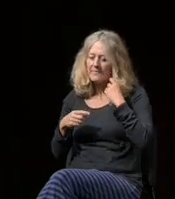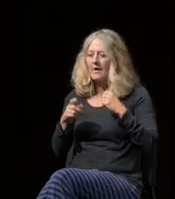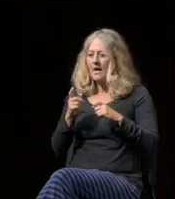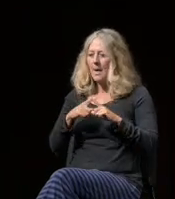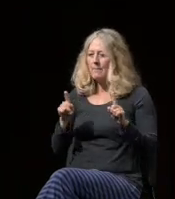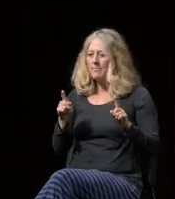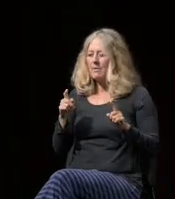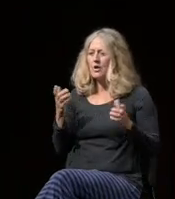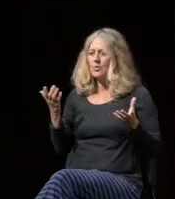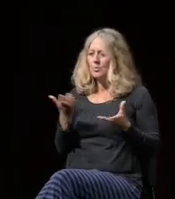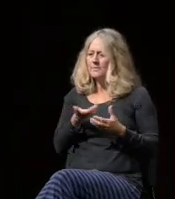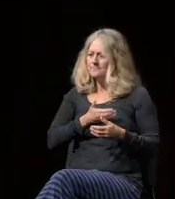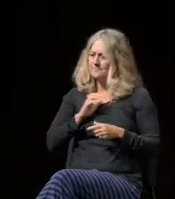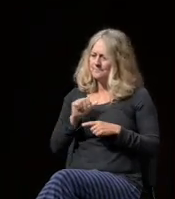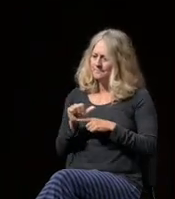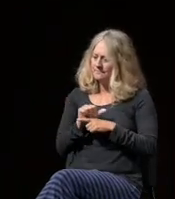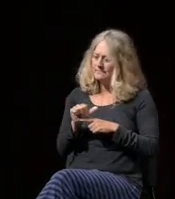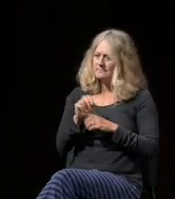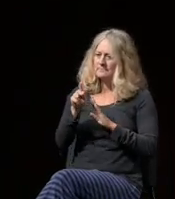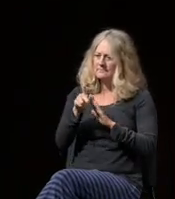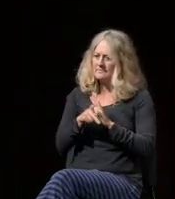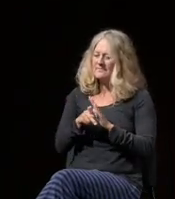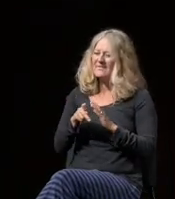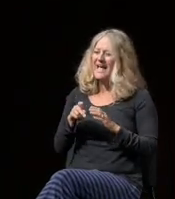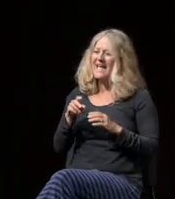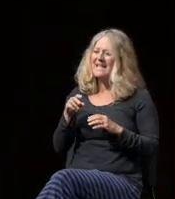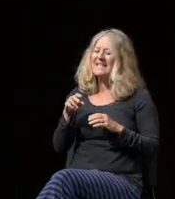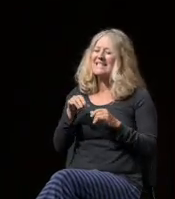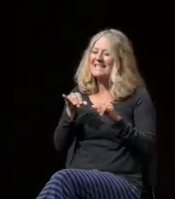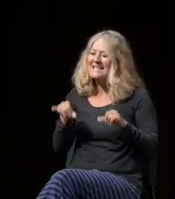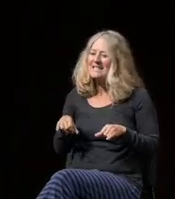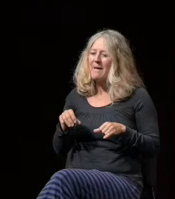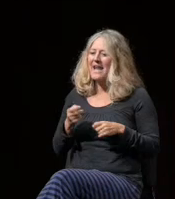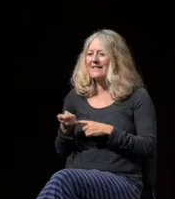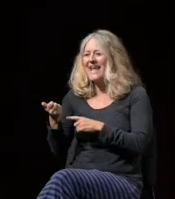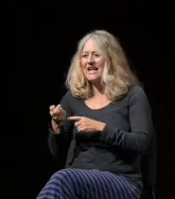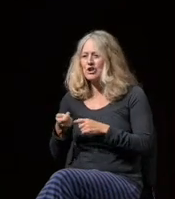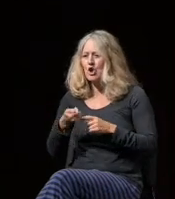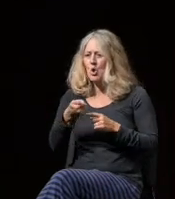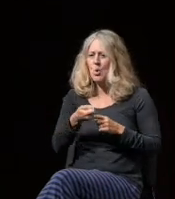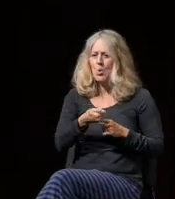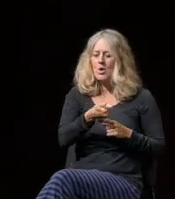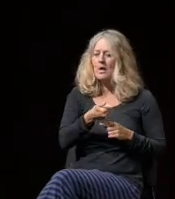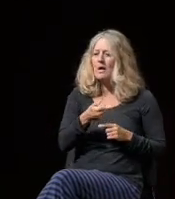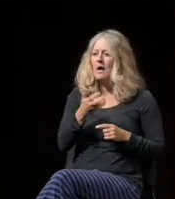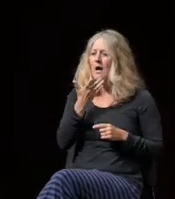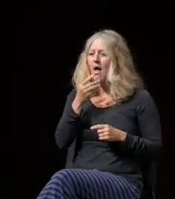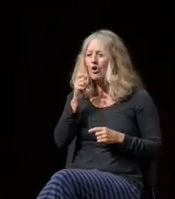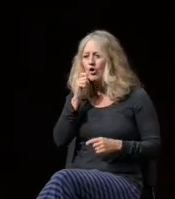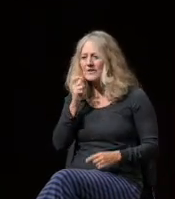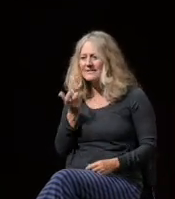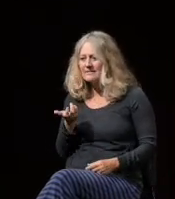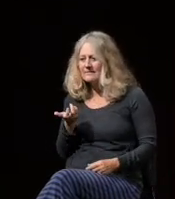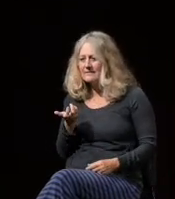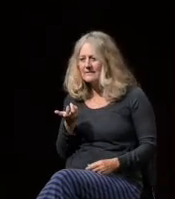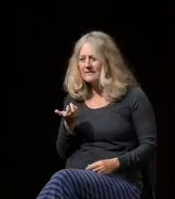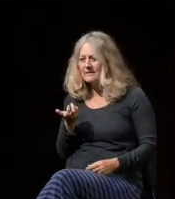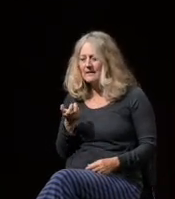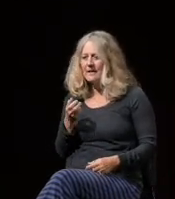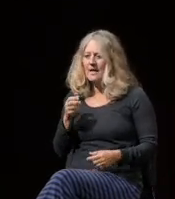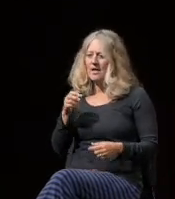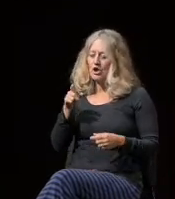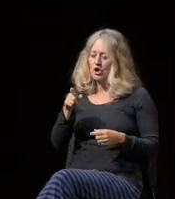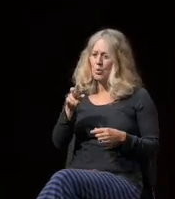it about our practices and policies that systematically excludes people of color, such that you are looking